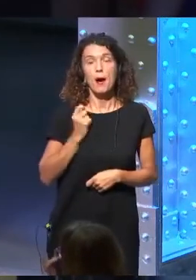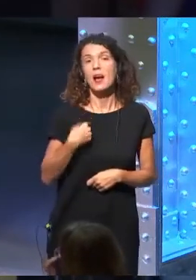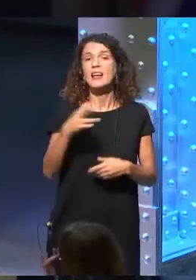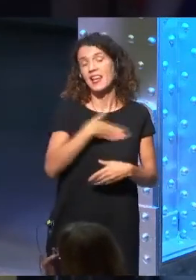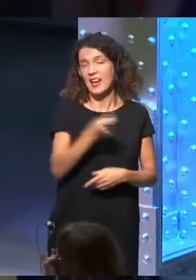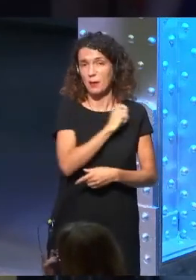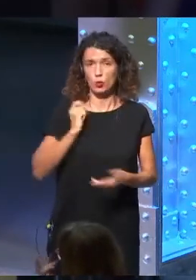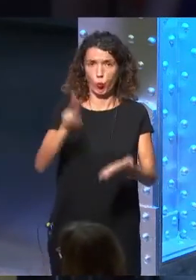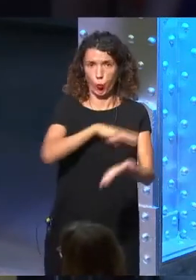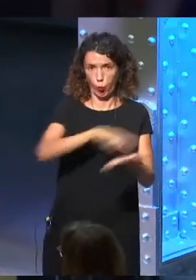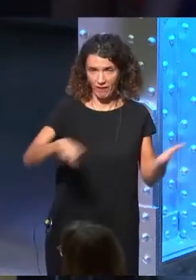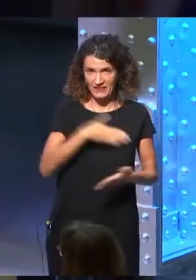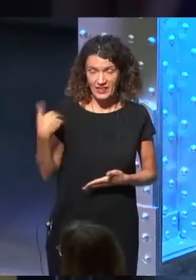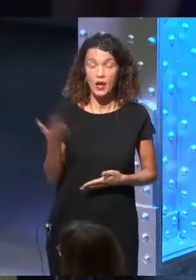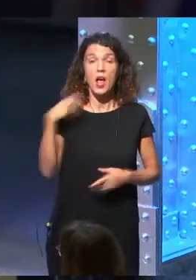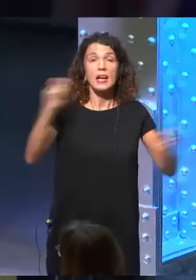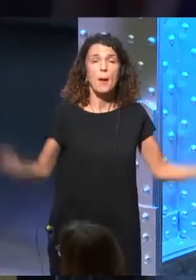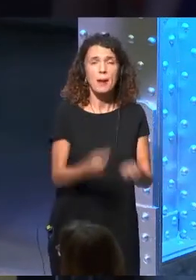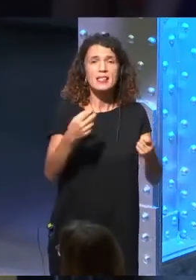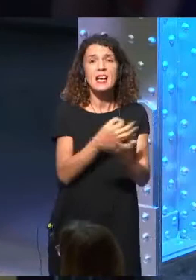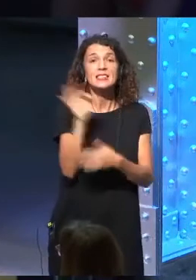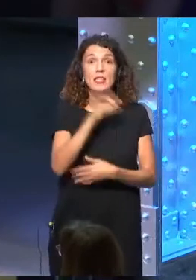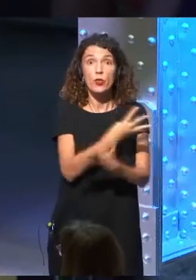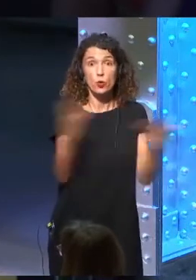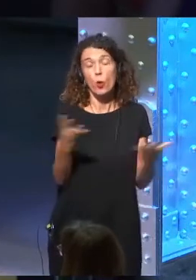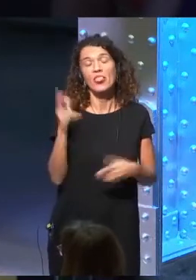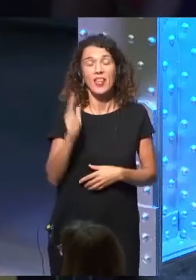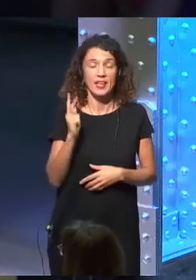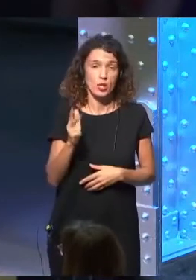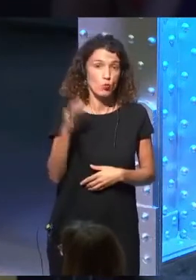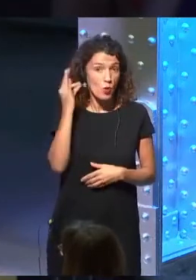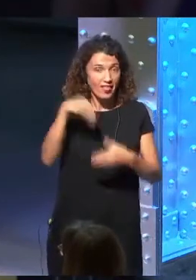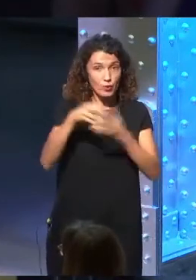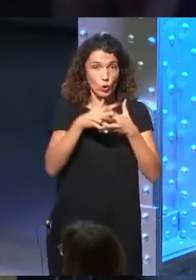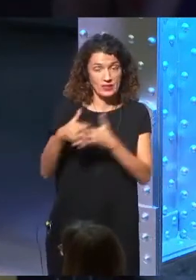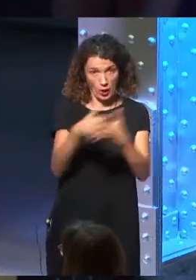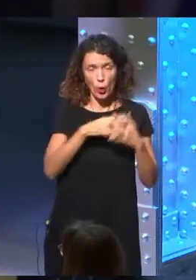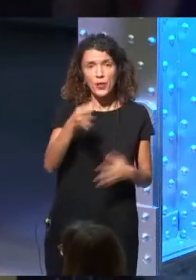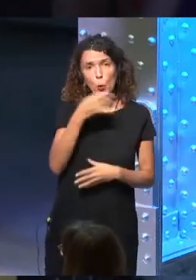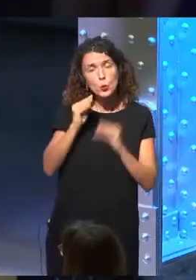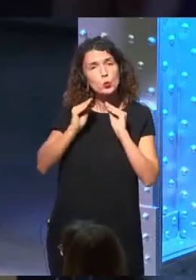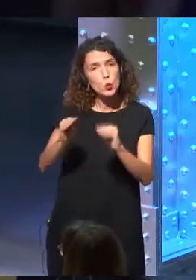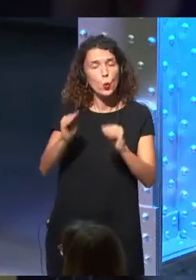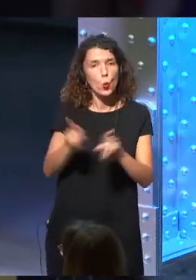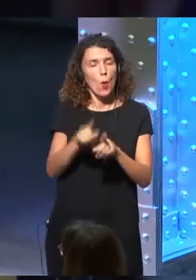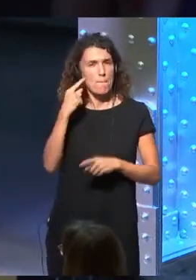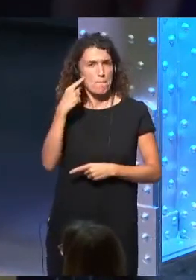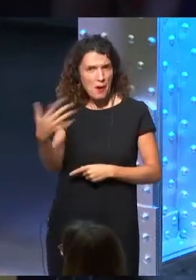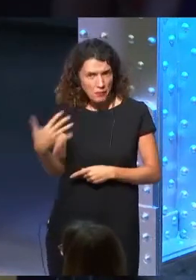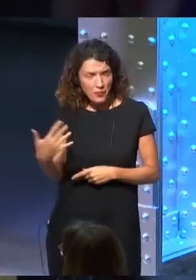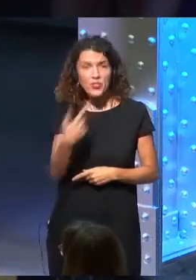in the 19th century for women's rights. And she has one very famous speech, "Ain't I a woman? Am I a